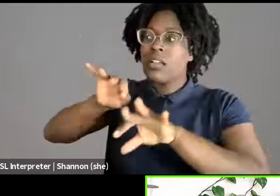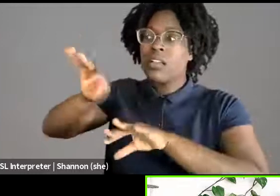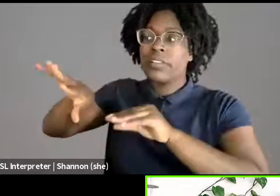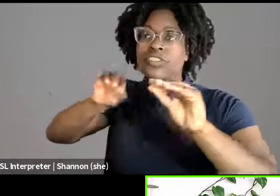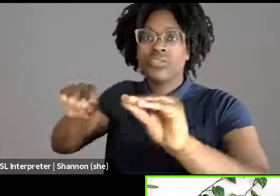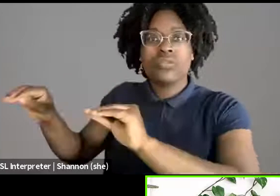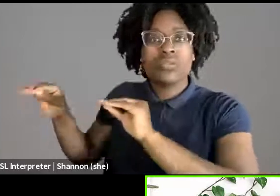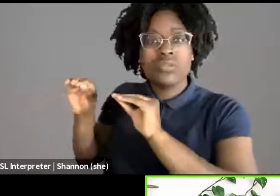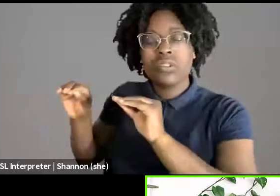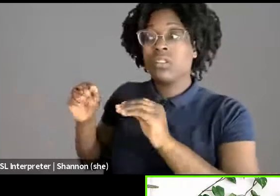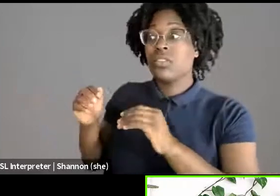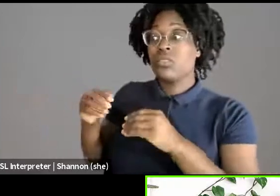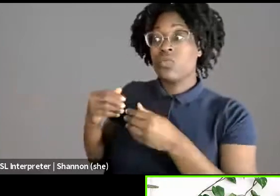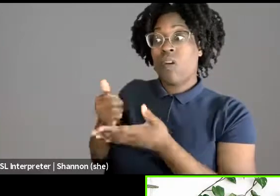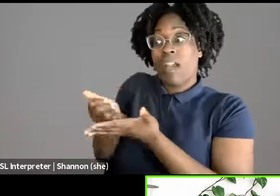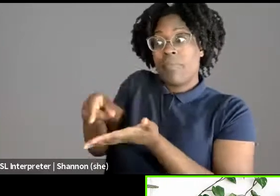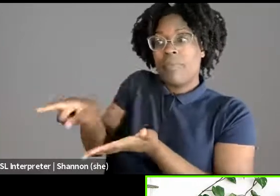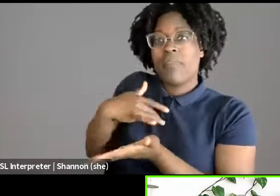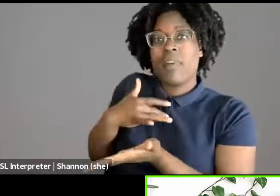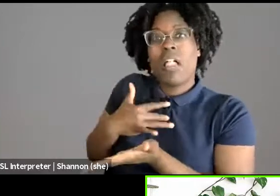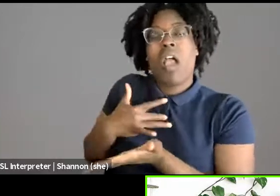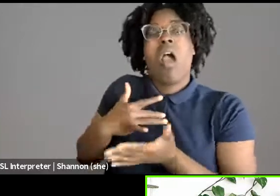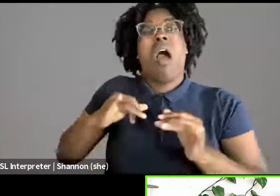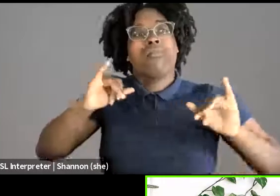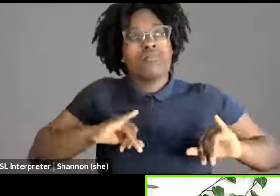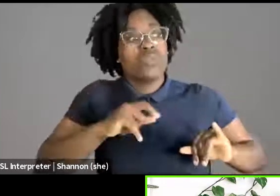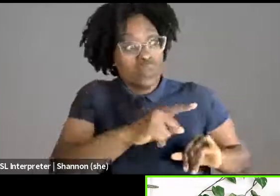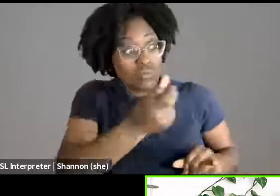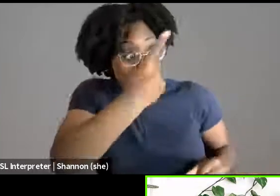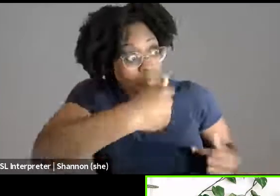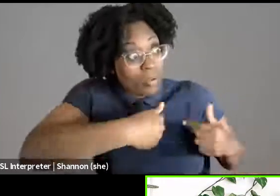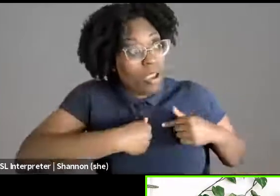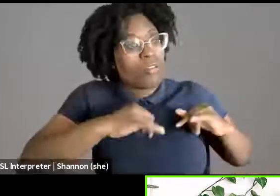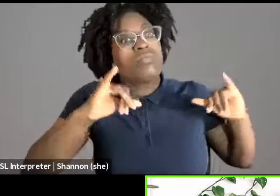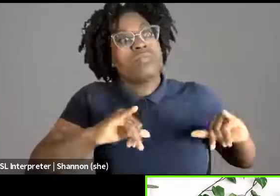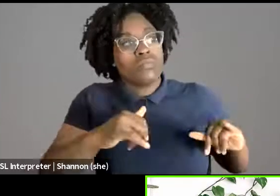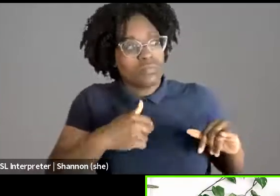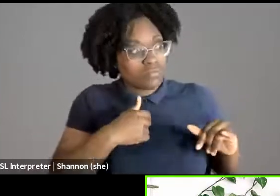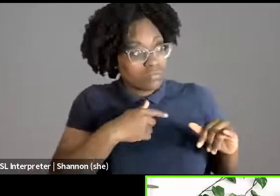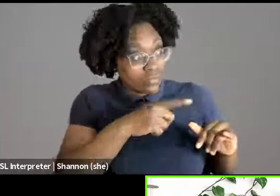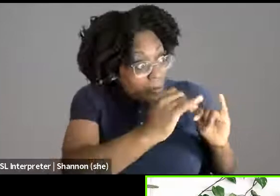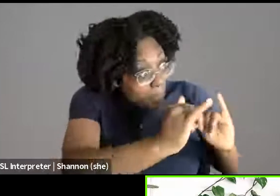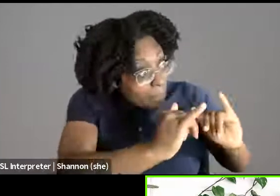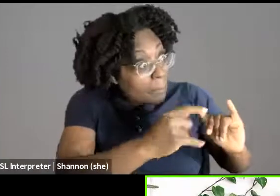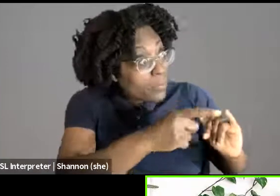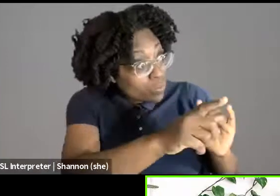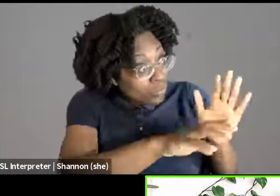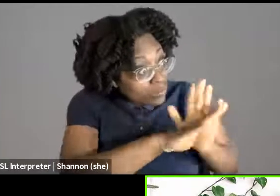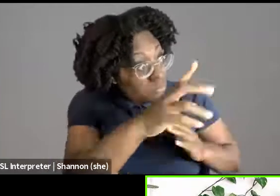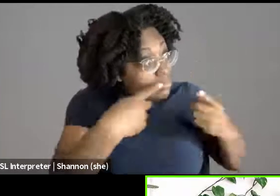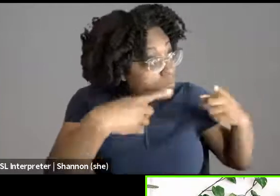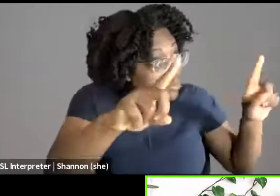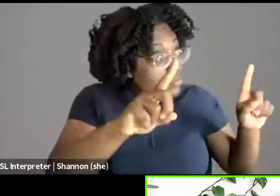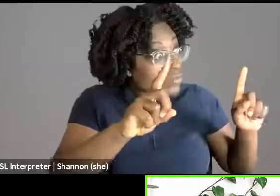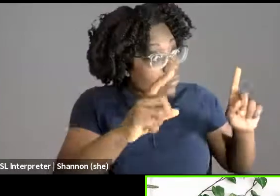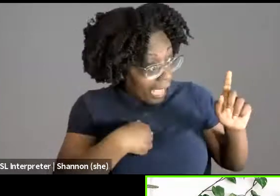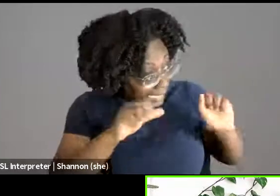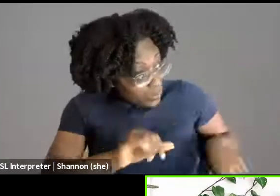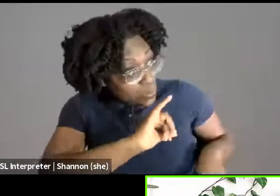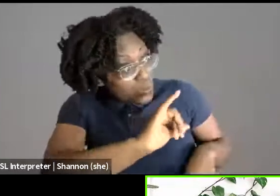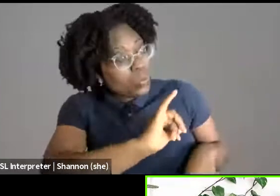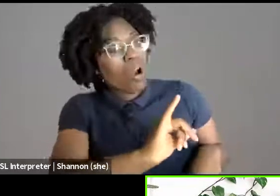these children of color will be able to identify with being successful in that subject area. So when